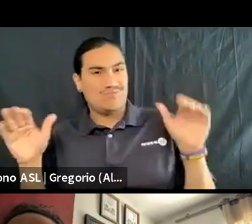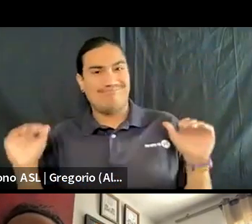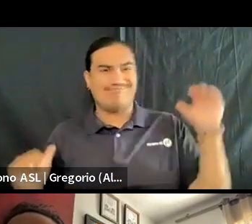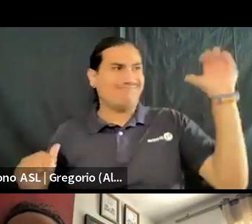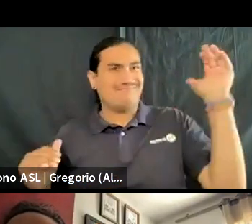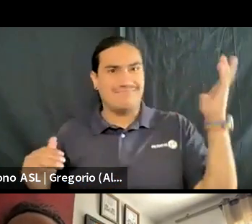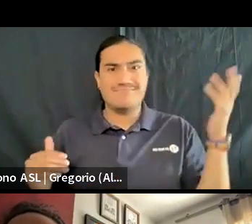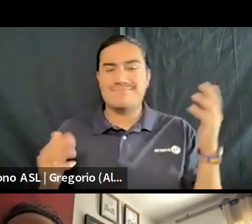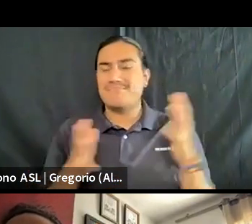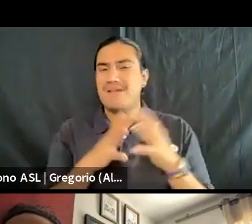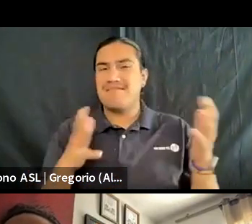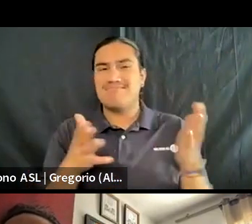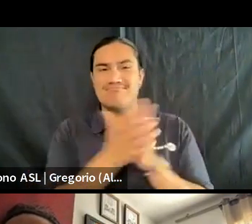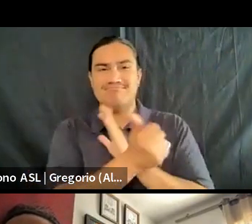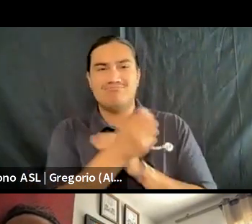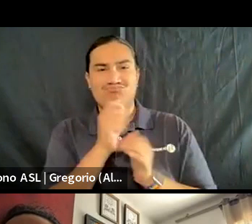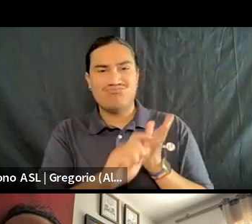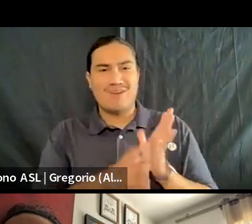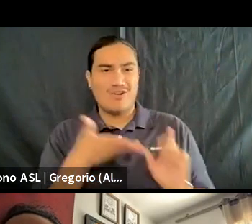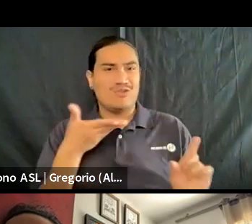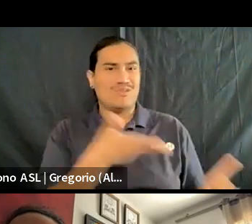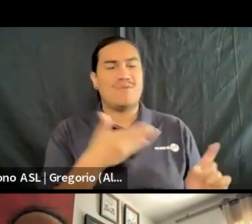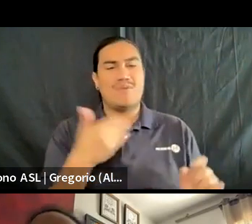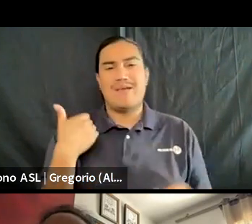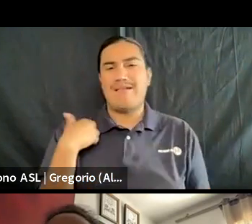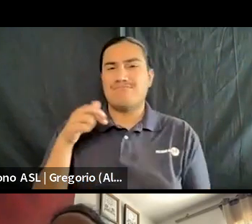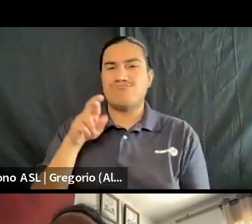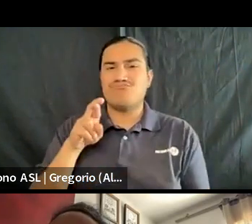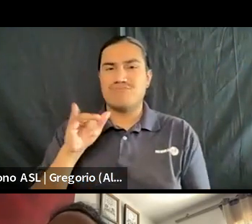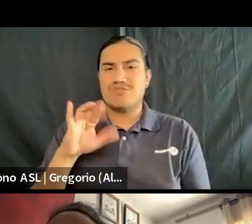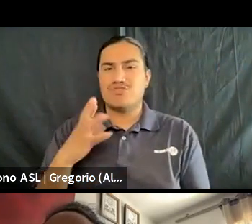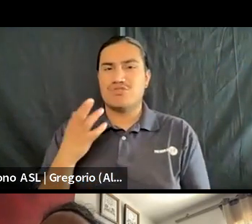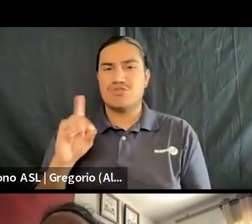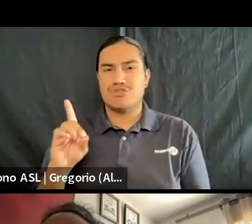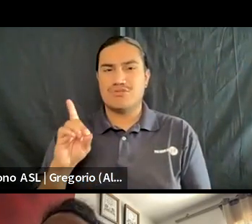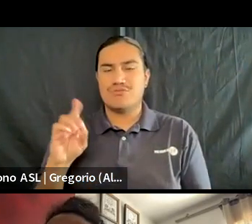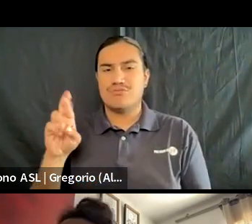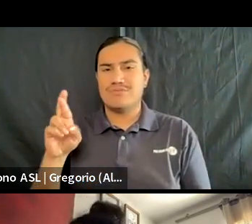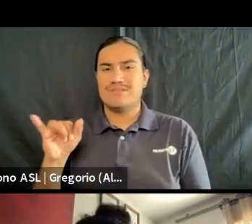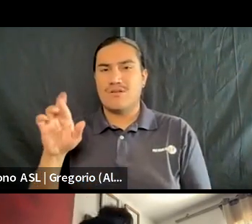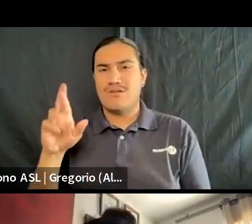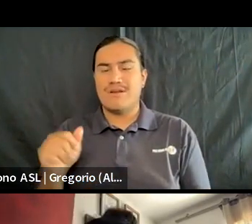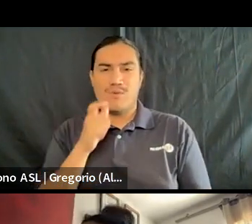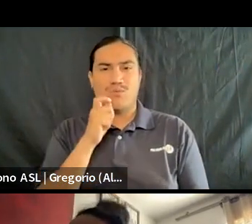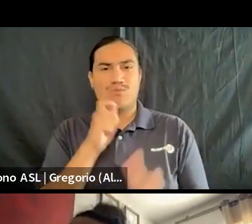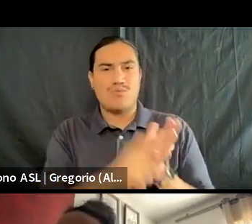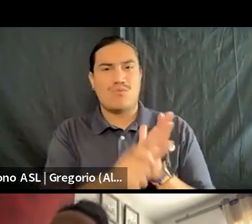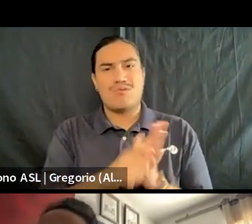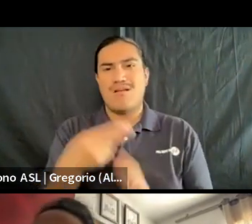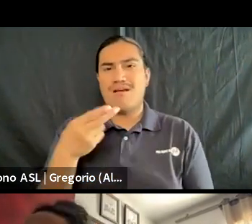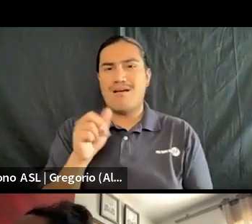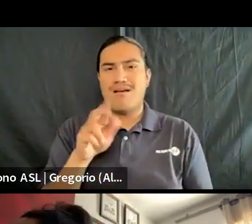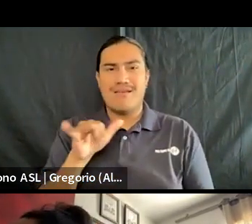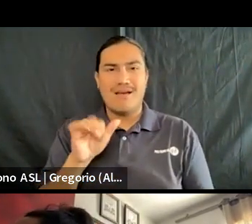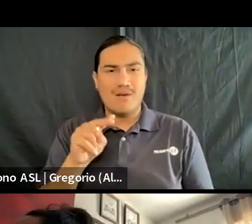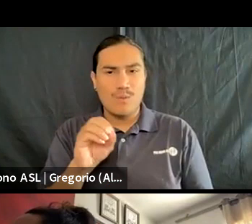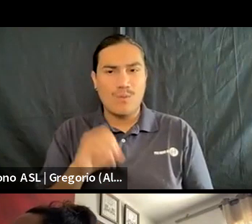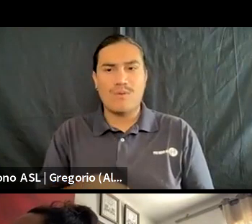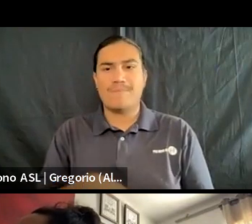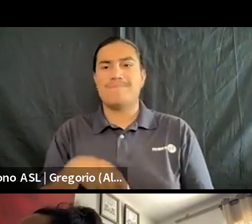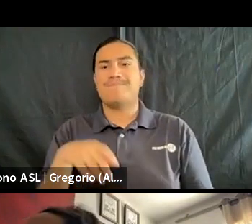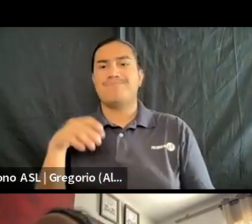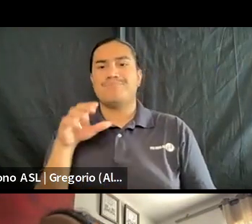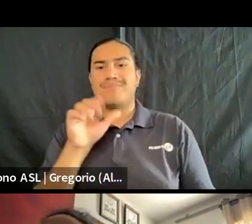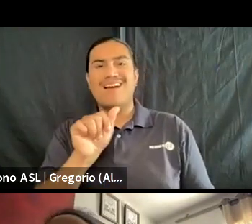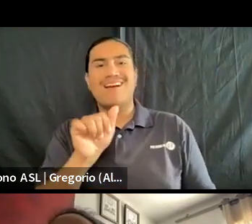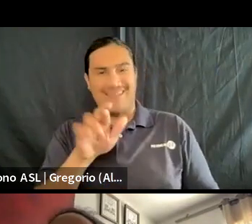So we had Richard Rosari, who wrote Ariano, that was a big hit in New York. We had Federico